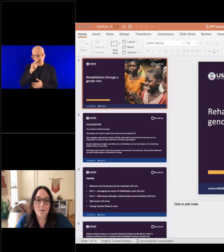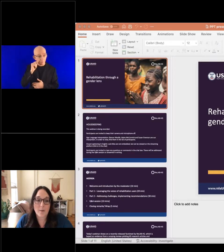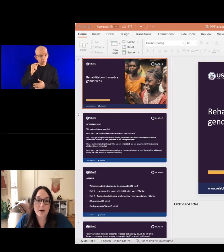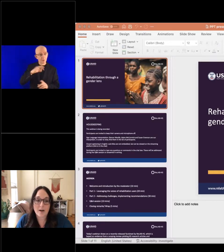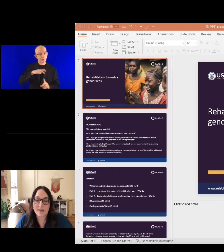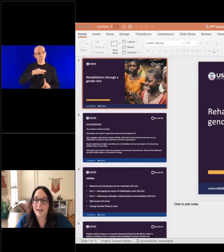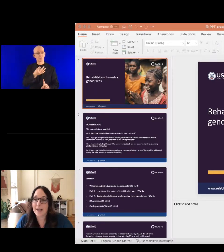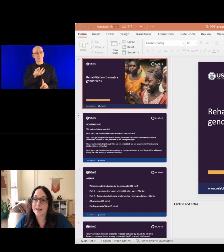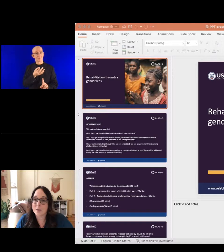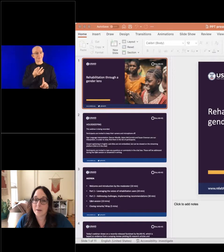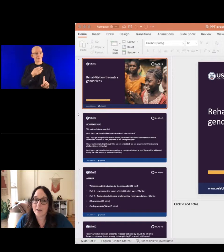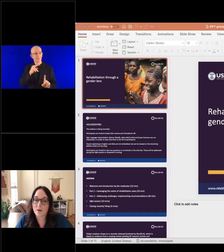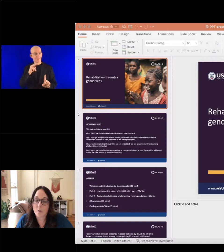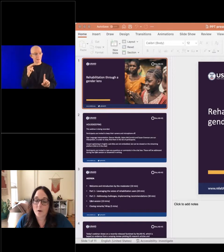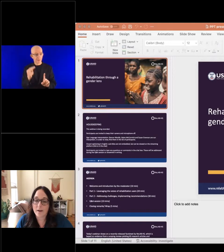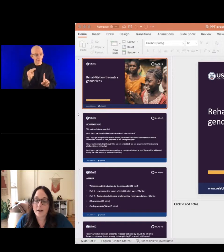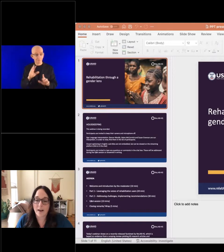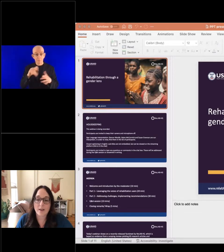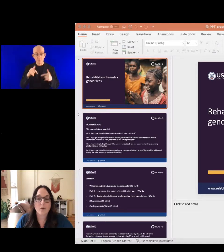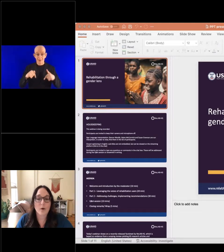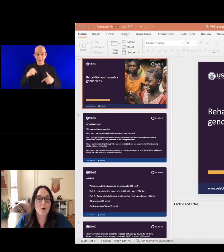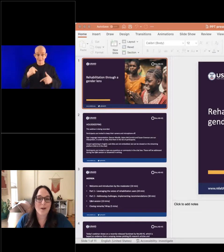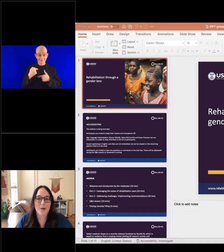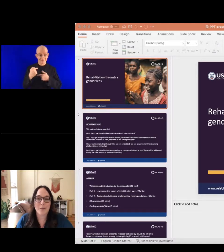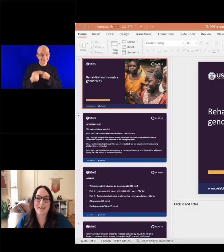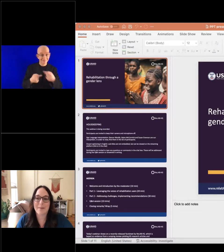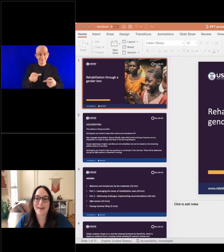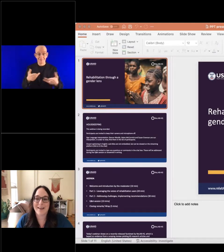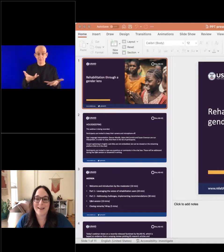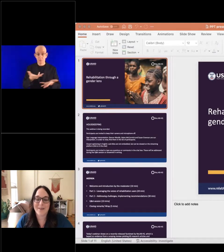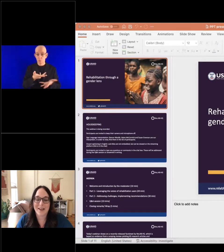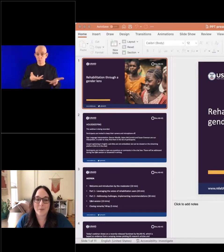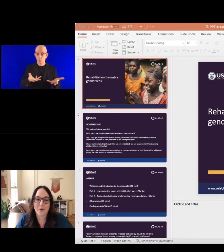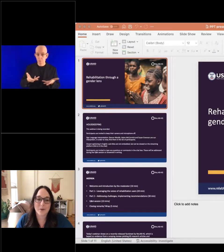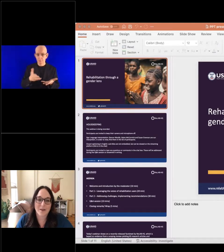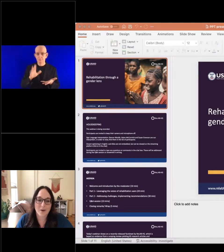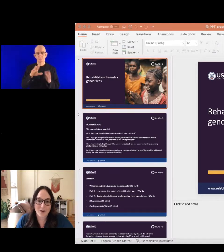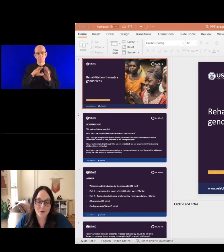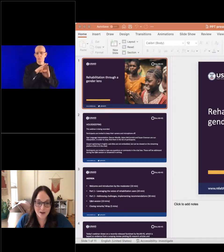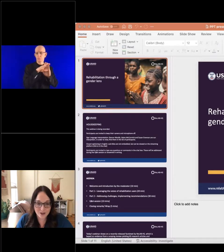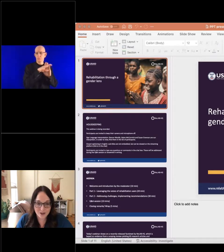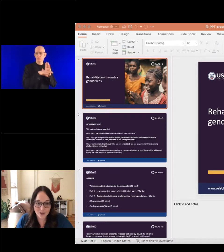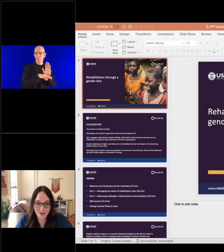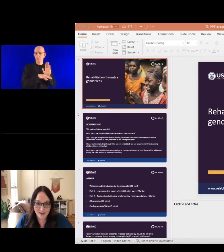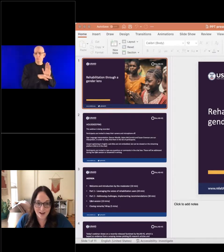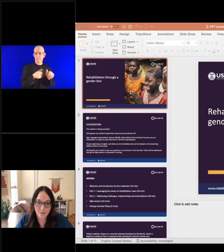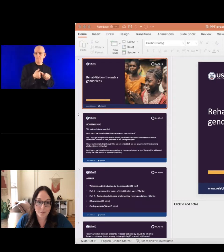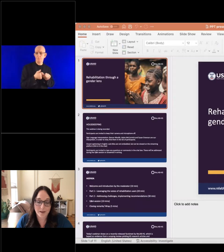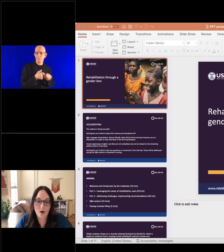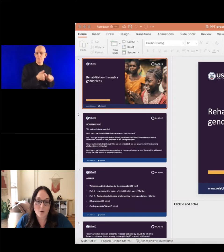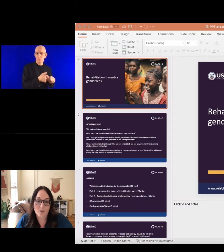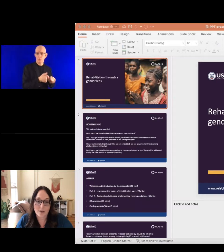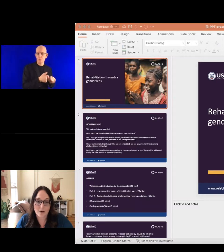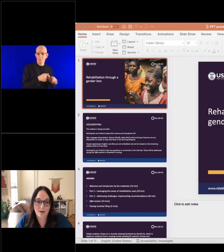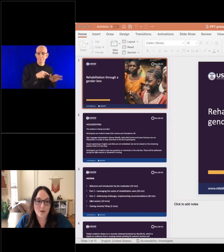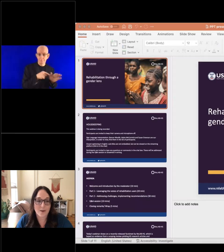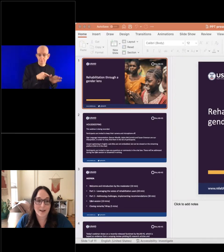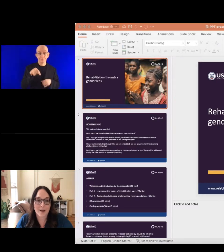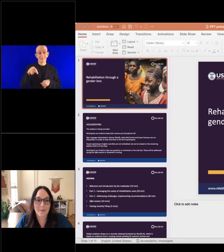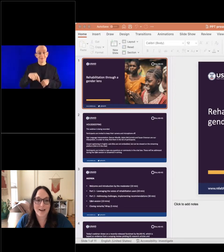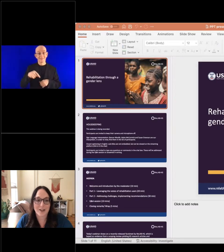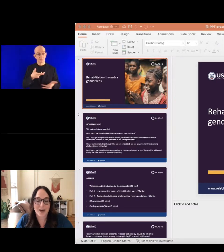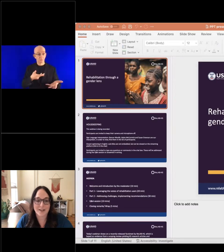the webinar today is being recorded, and the recording will be made available to everyone who registered and will be hosted on